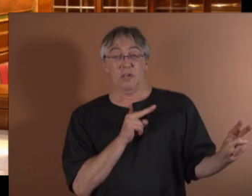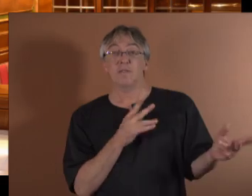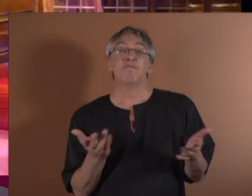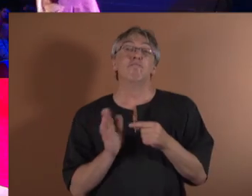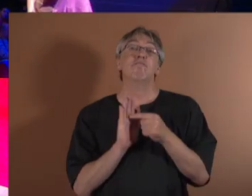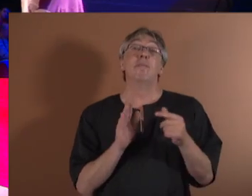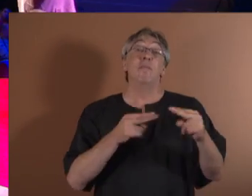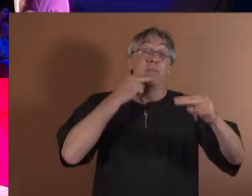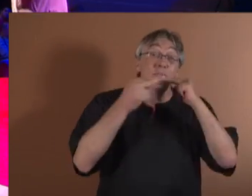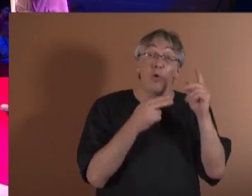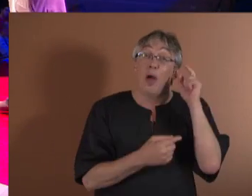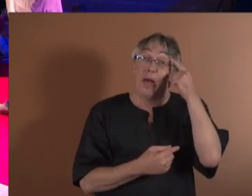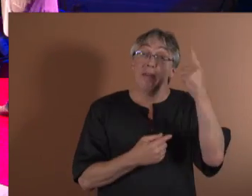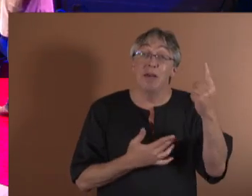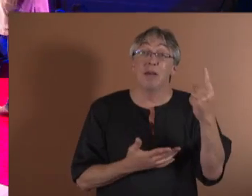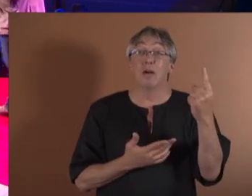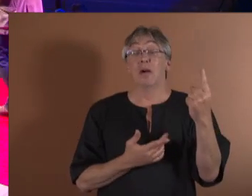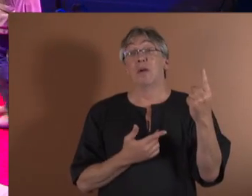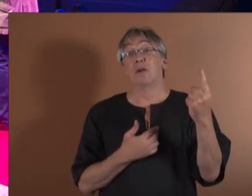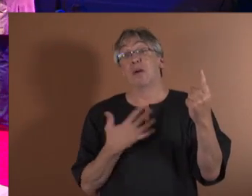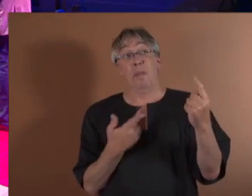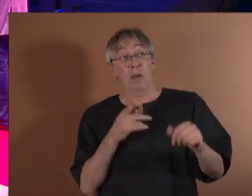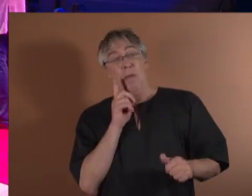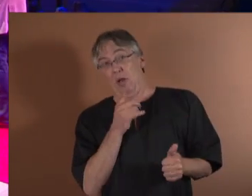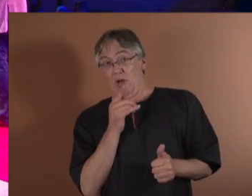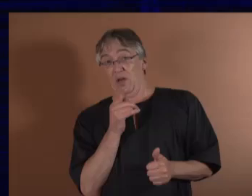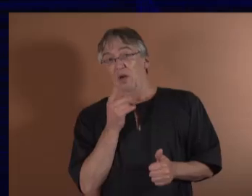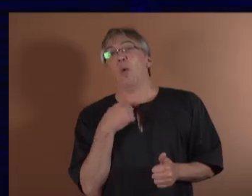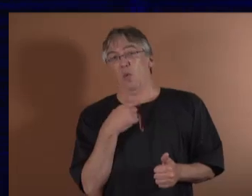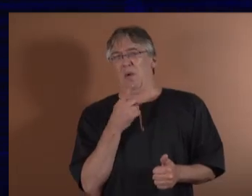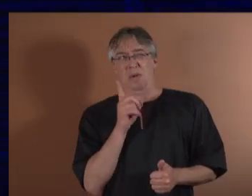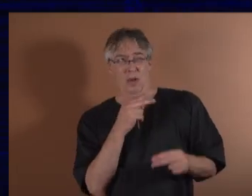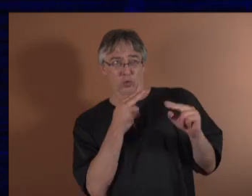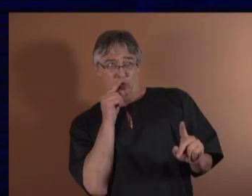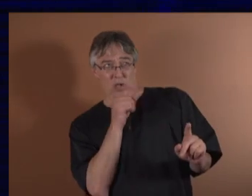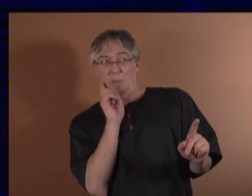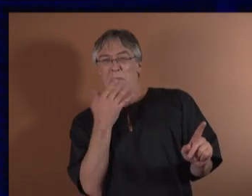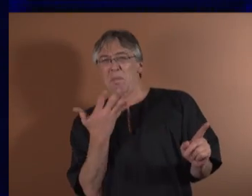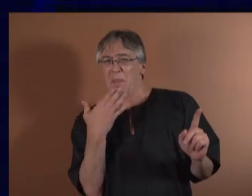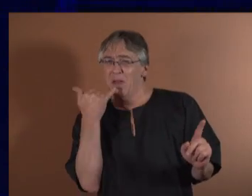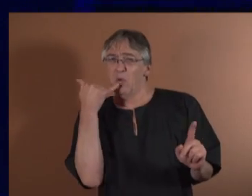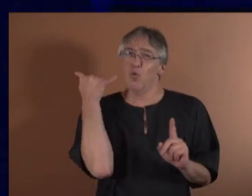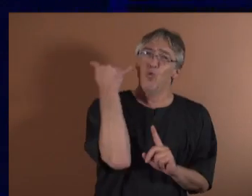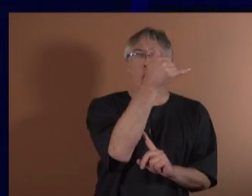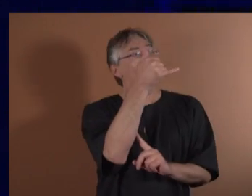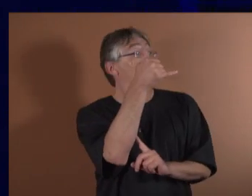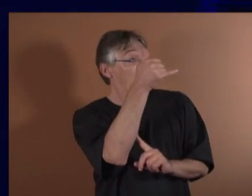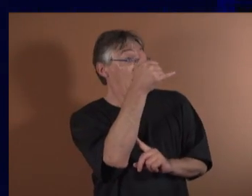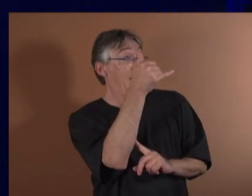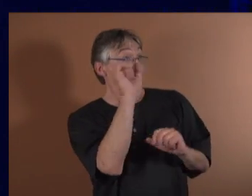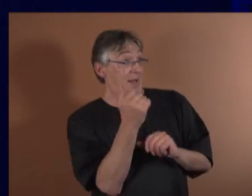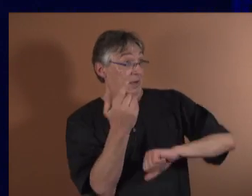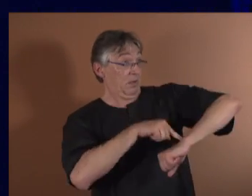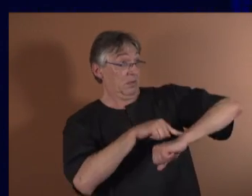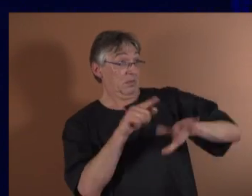let's see, I need to find out if people want to go, I need to call my favorite restaurant, we need to see if they can take us, etc. And so that's the kind of structuring we do